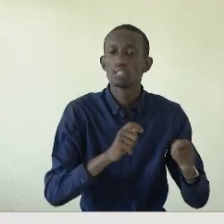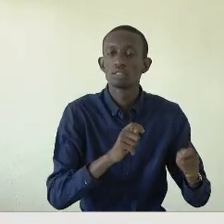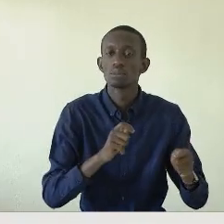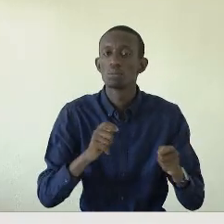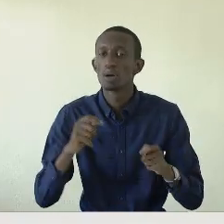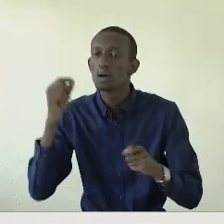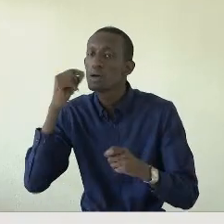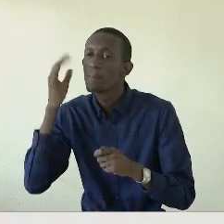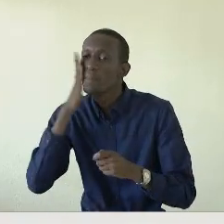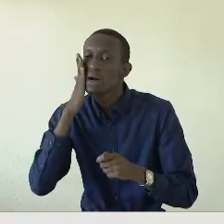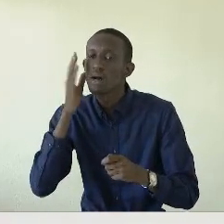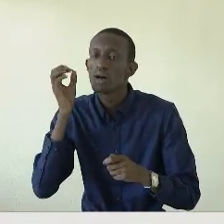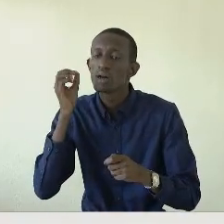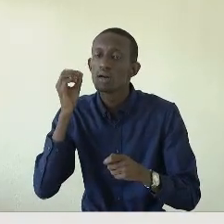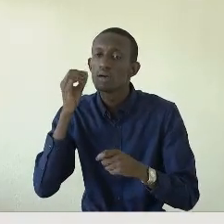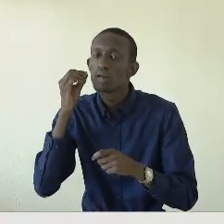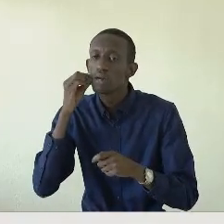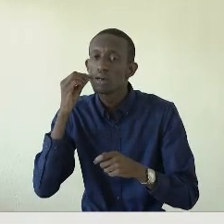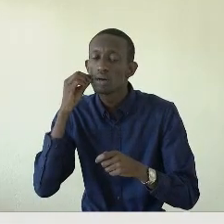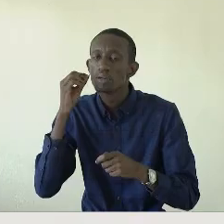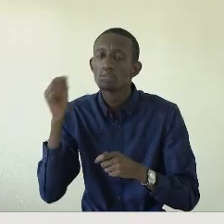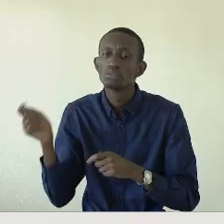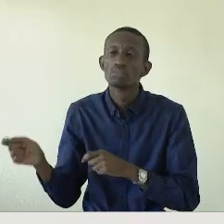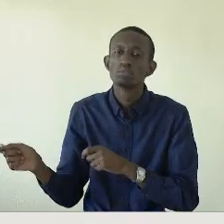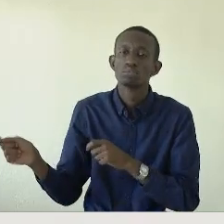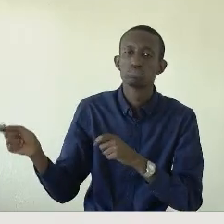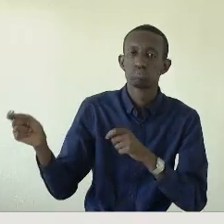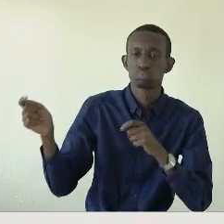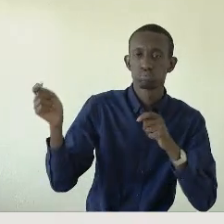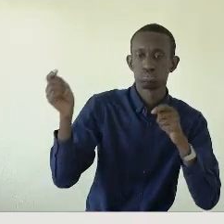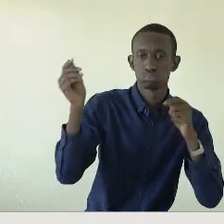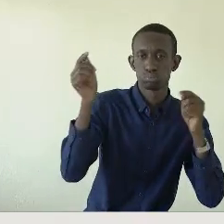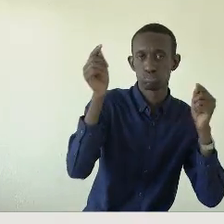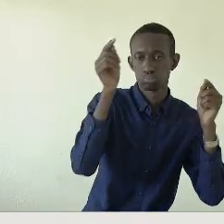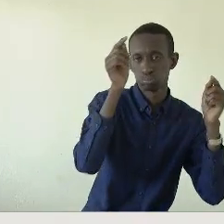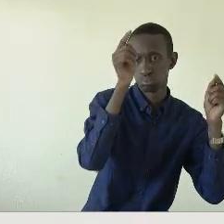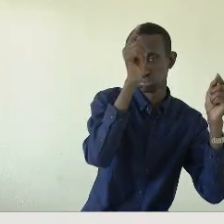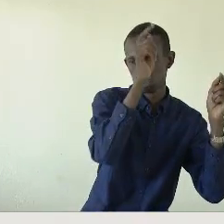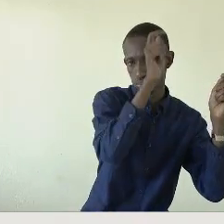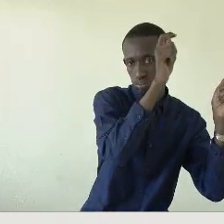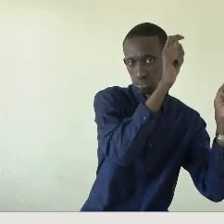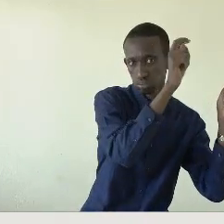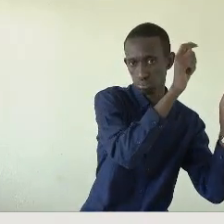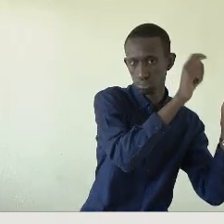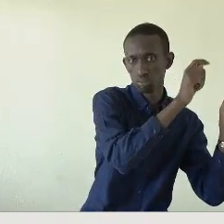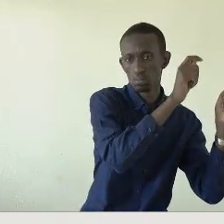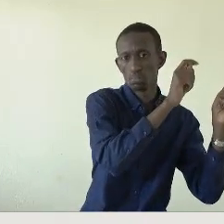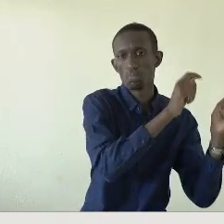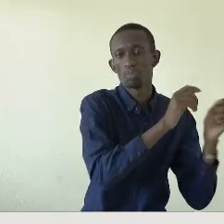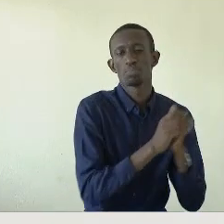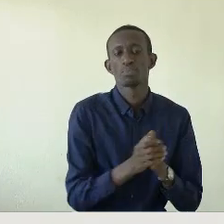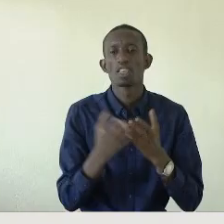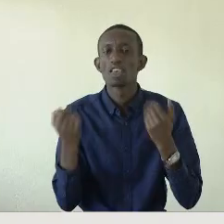by the bee. You see, this is the bee. It has the pollen grains which are stuck on its legs